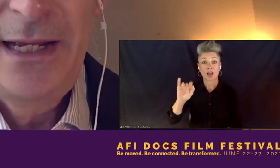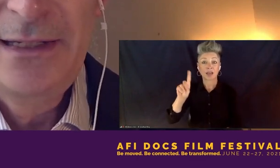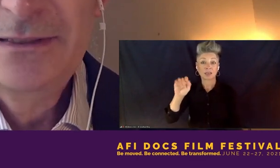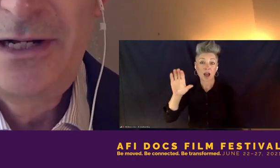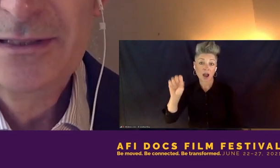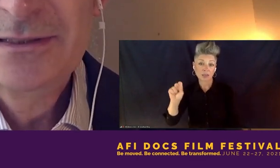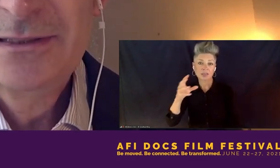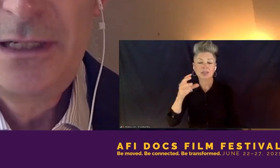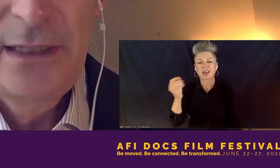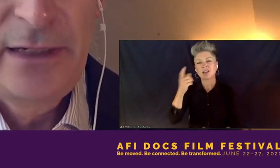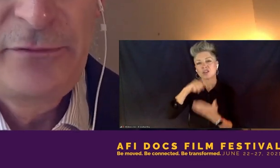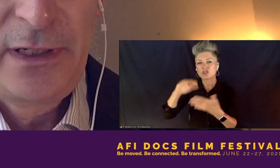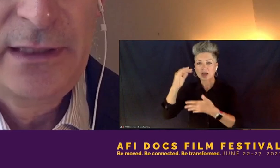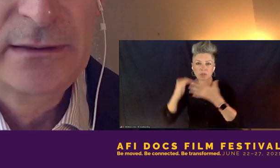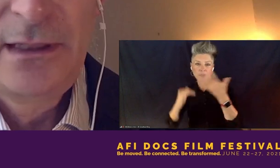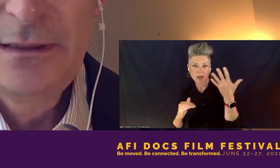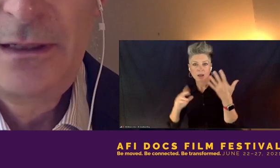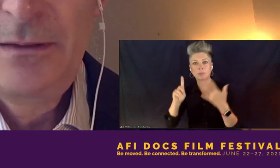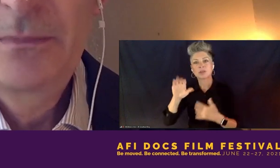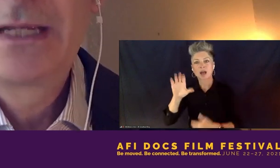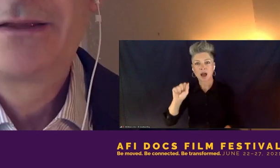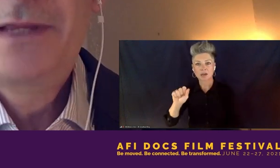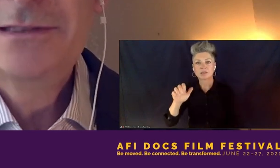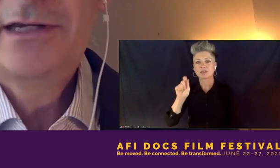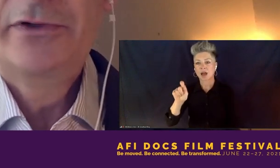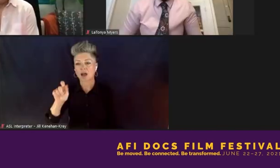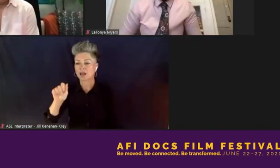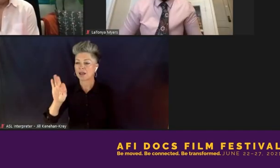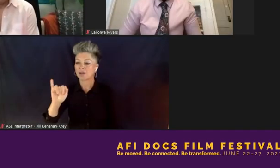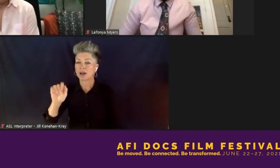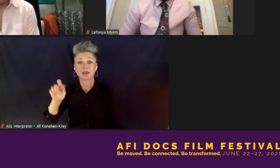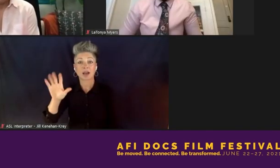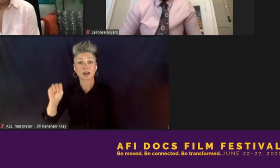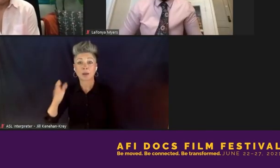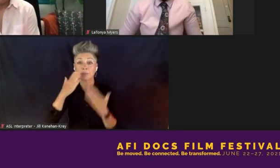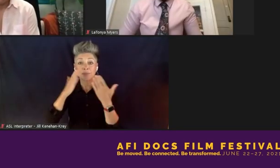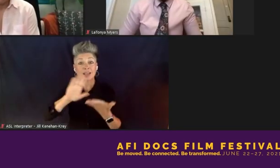at docs.afi.com. Thanks, everyone.